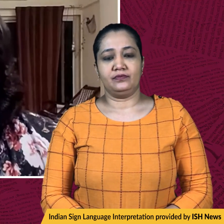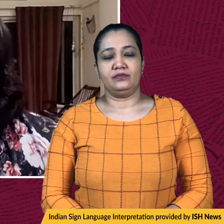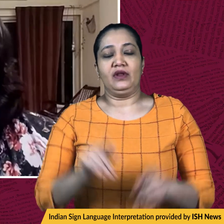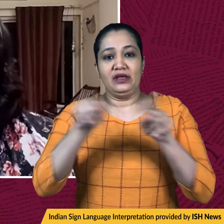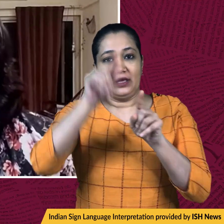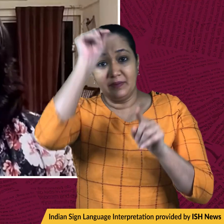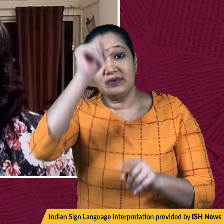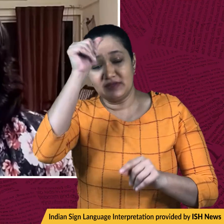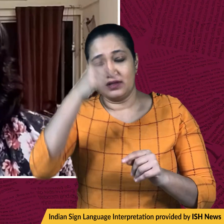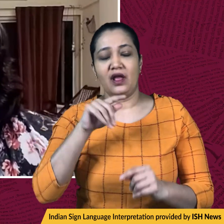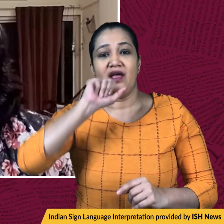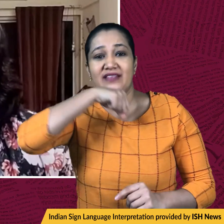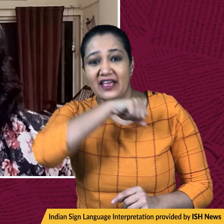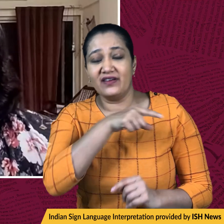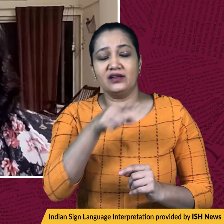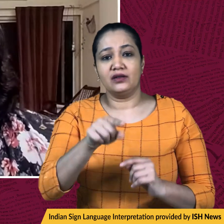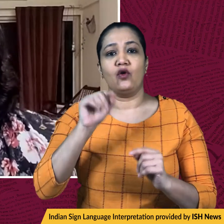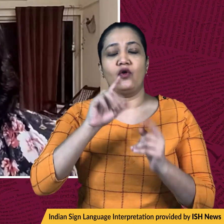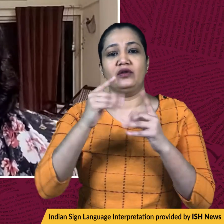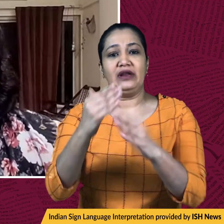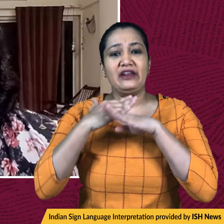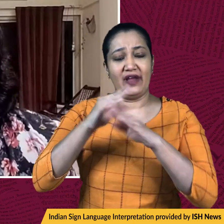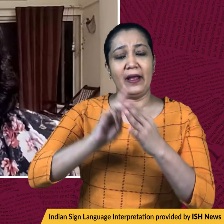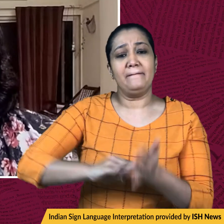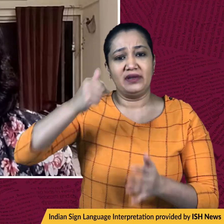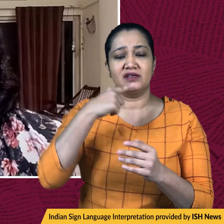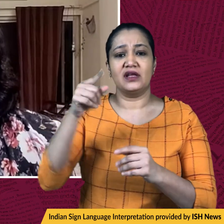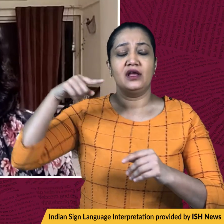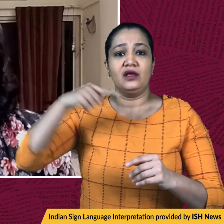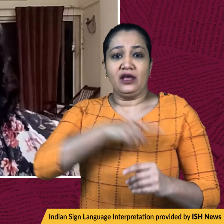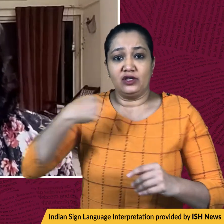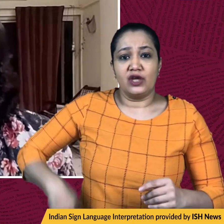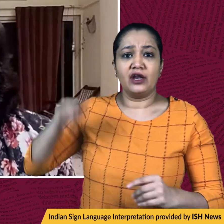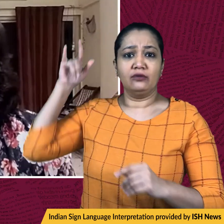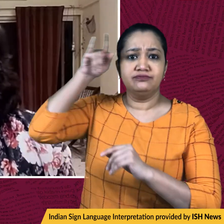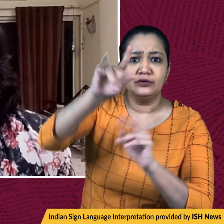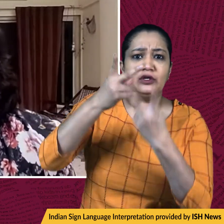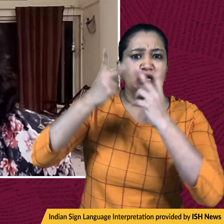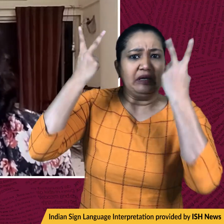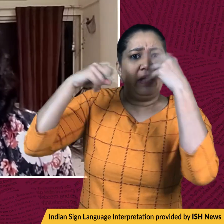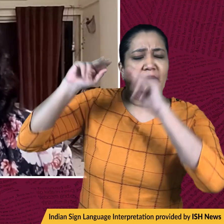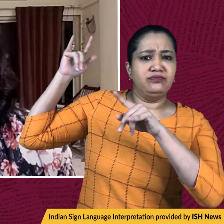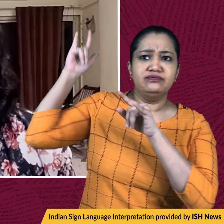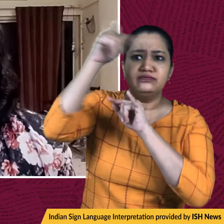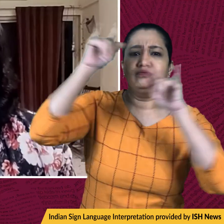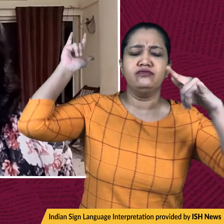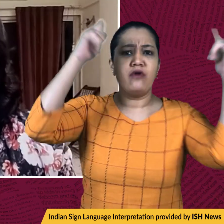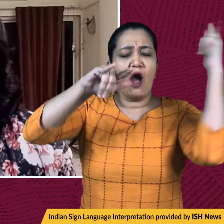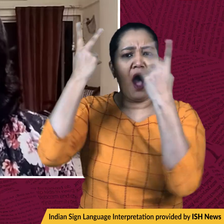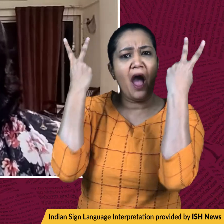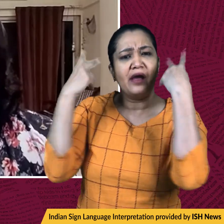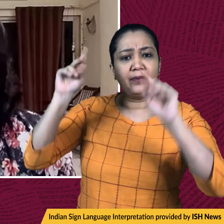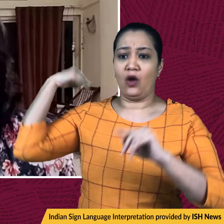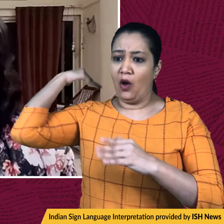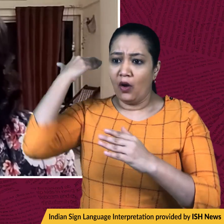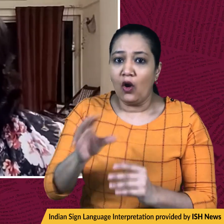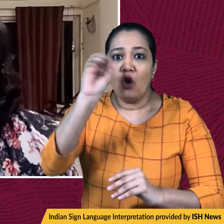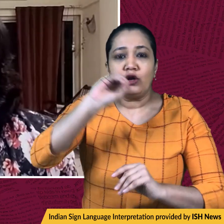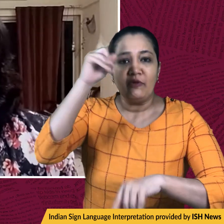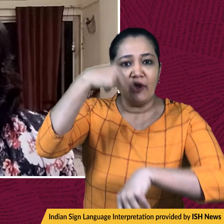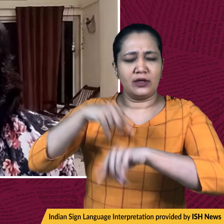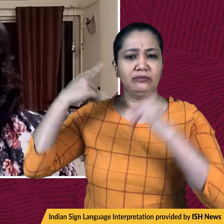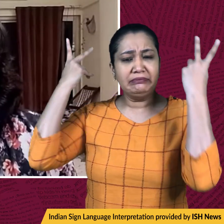amid geopolitical tensions about the possibility of Russia invading Ukraine and surging global crude oil